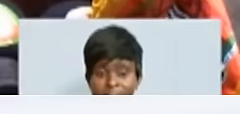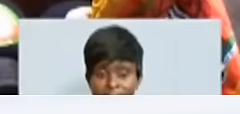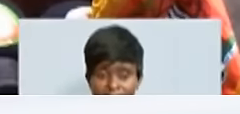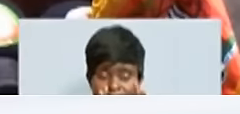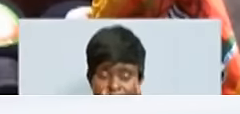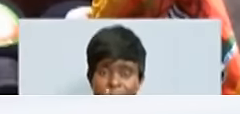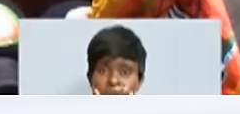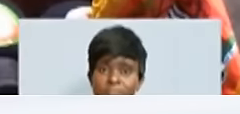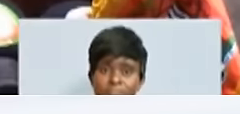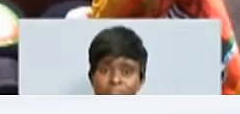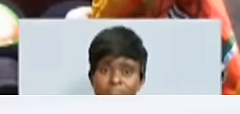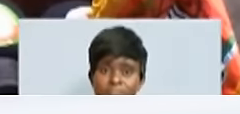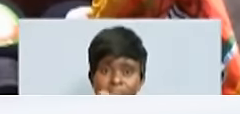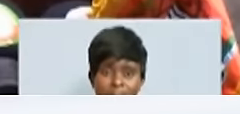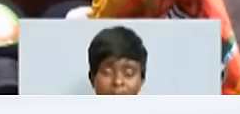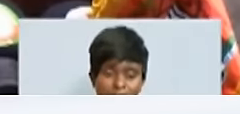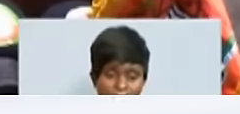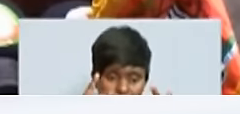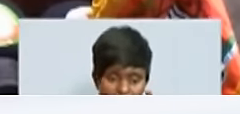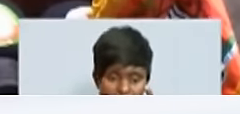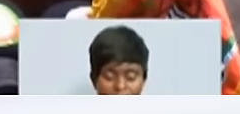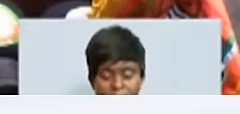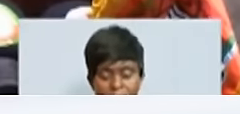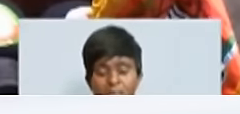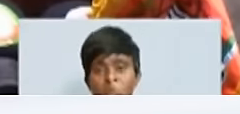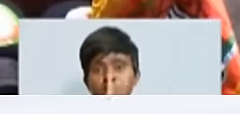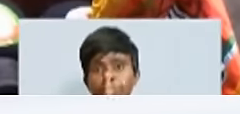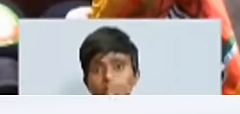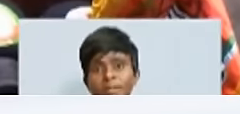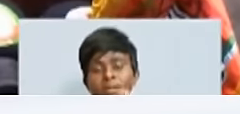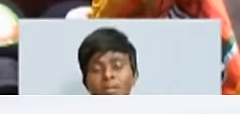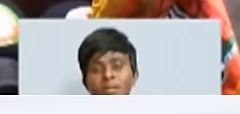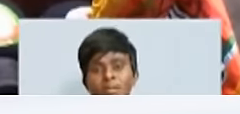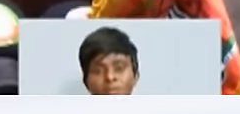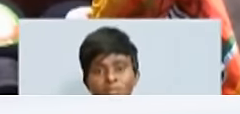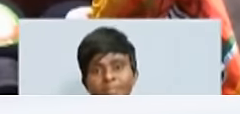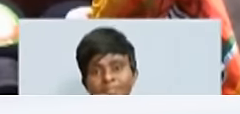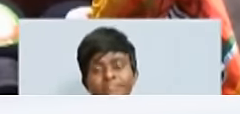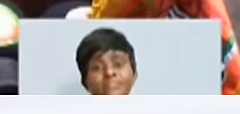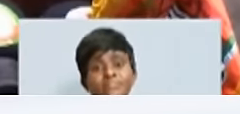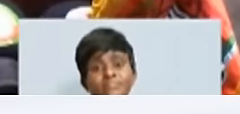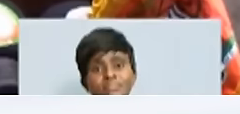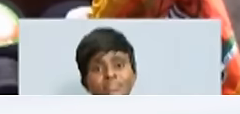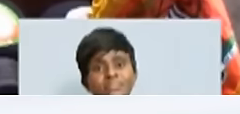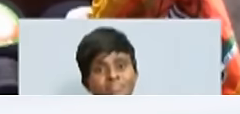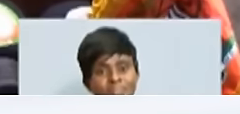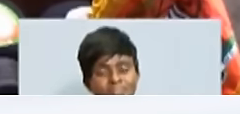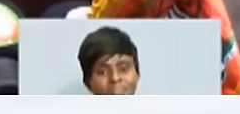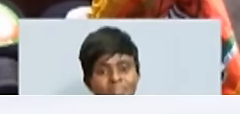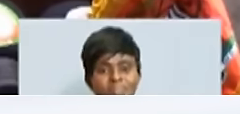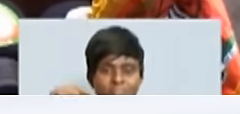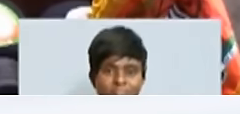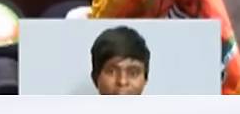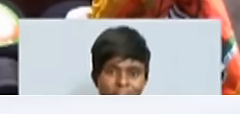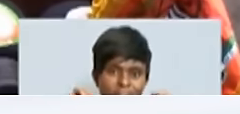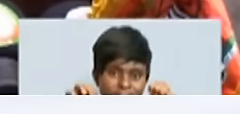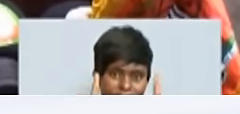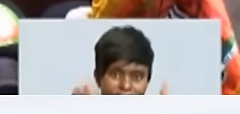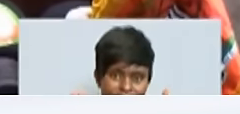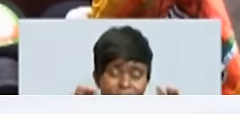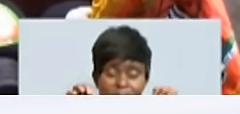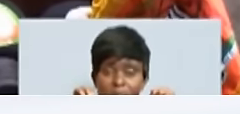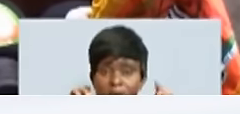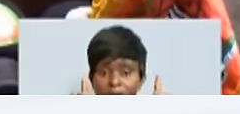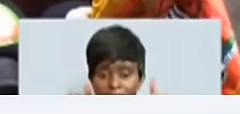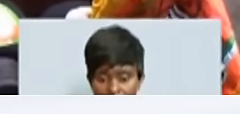regard, provision of clean water and adequate sanitation, quality education,